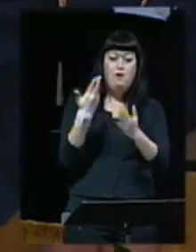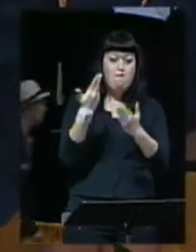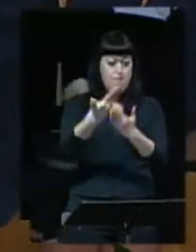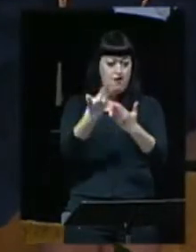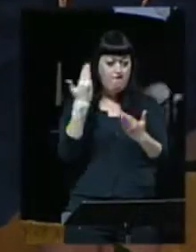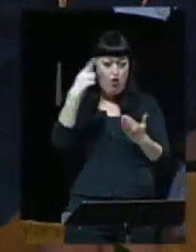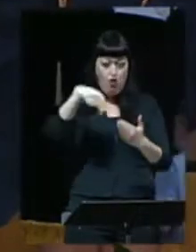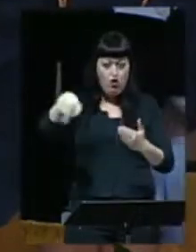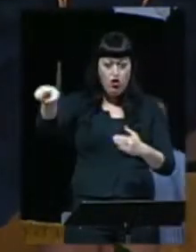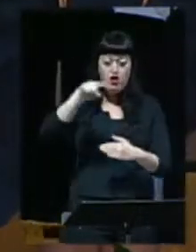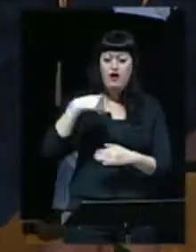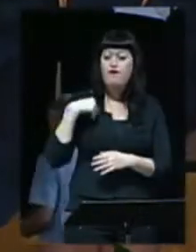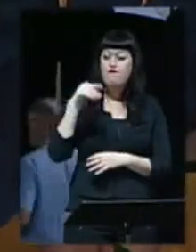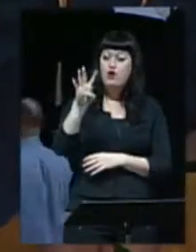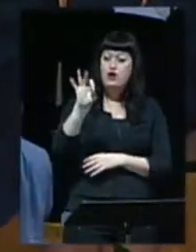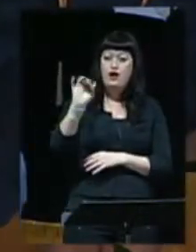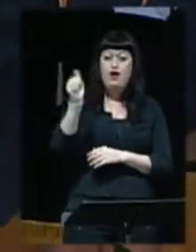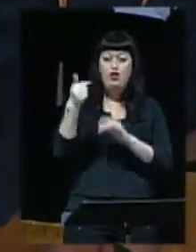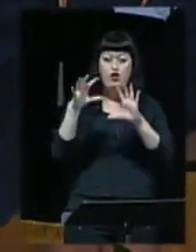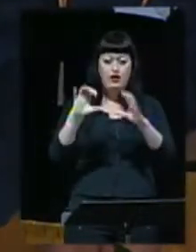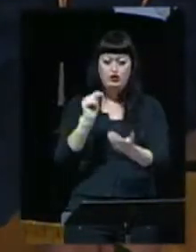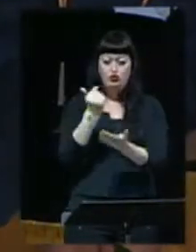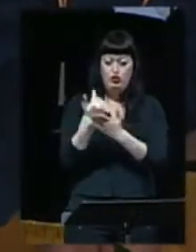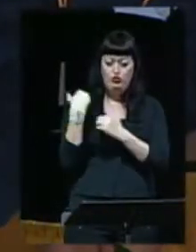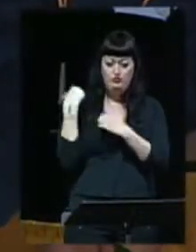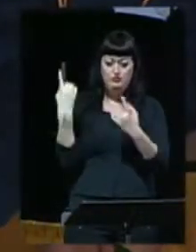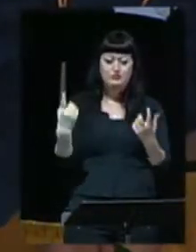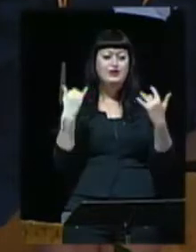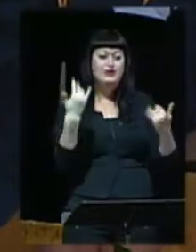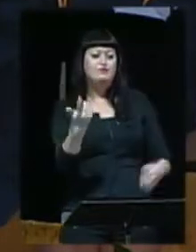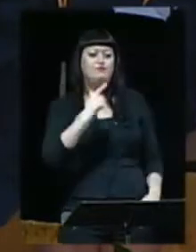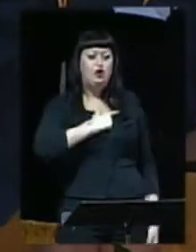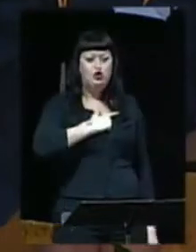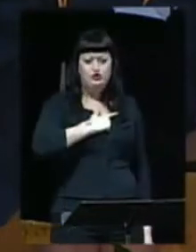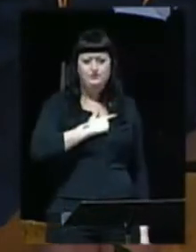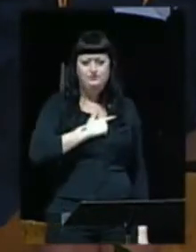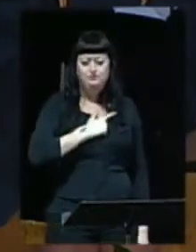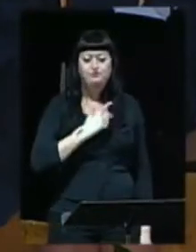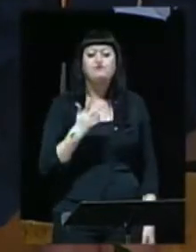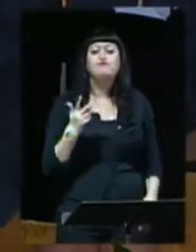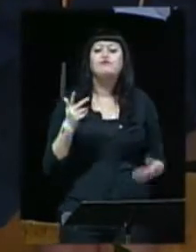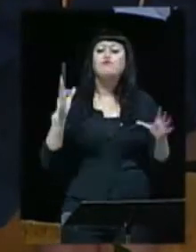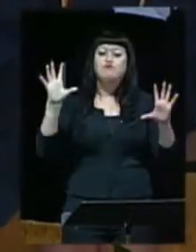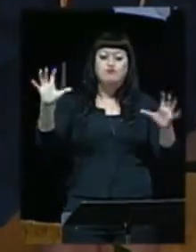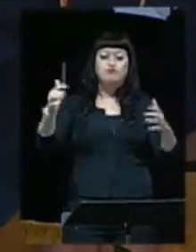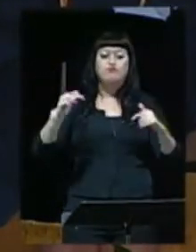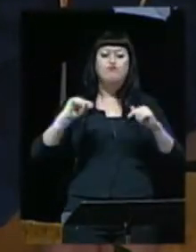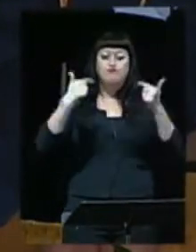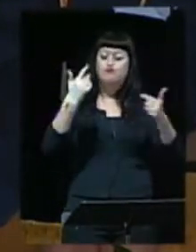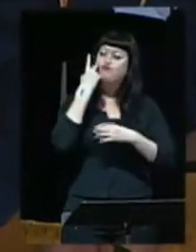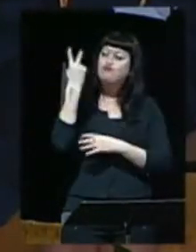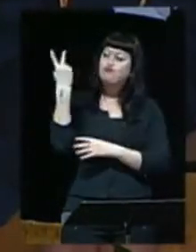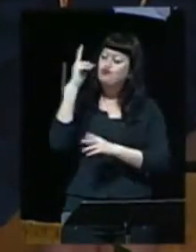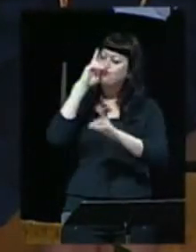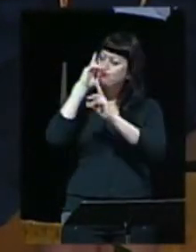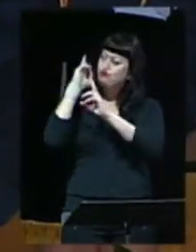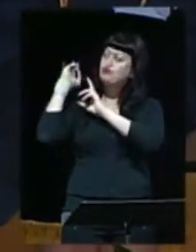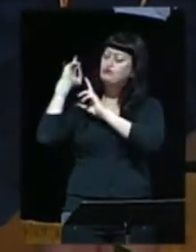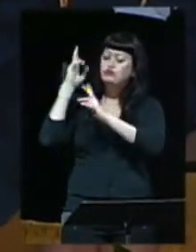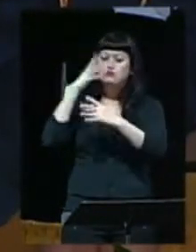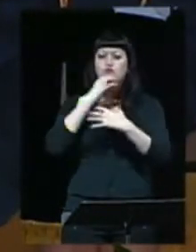graduating classes from Fargo North, but today it is our turn. It is our turn to honor the past and embrace our